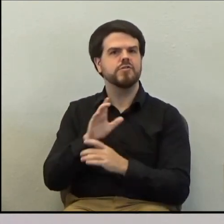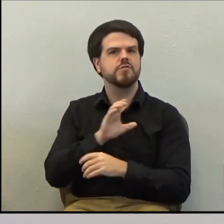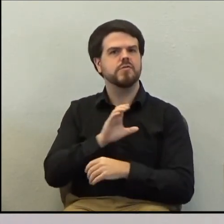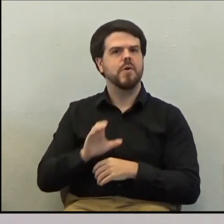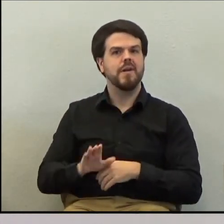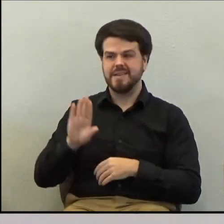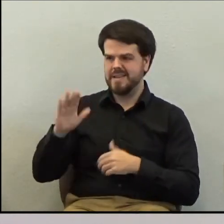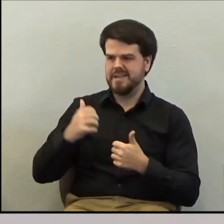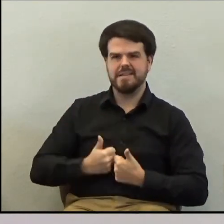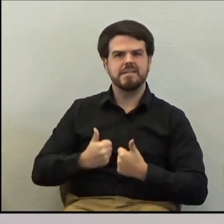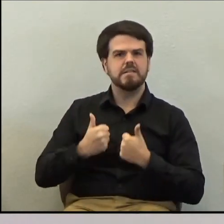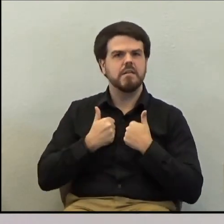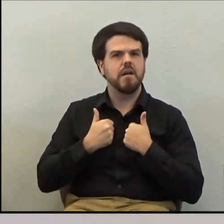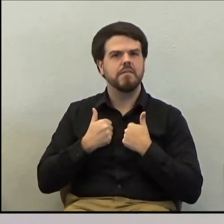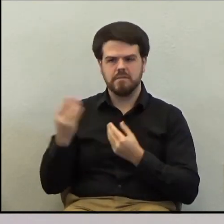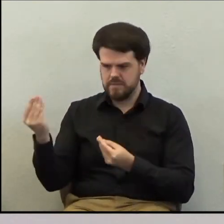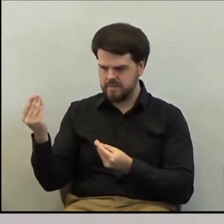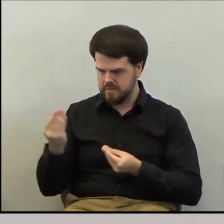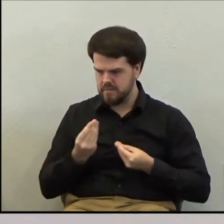gives.